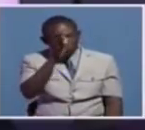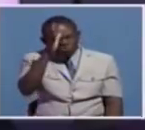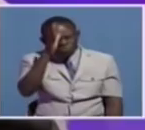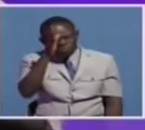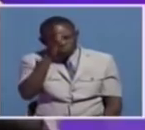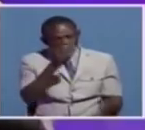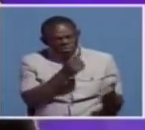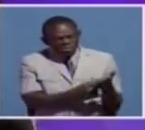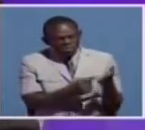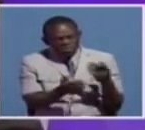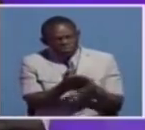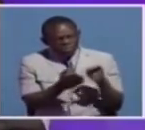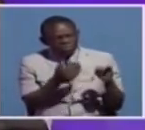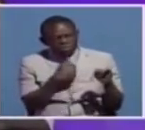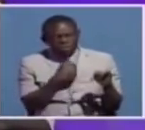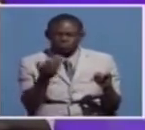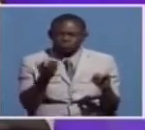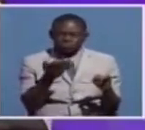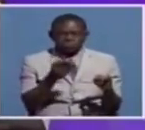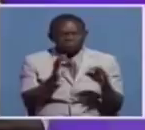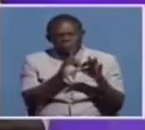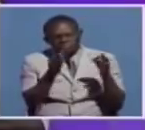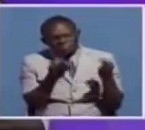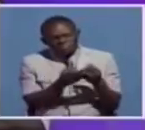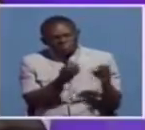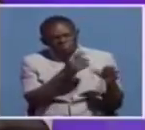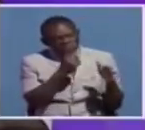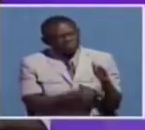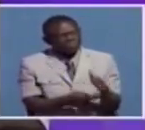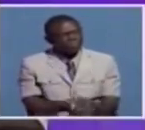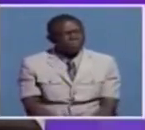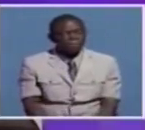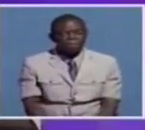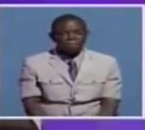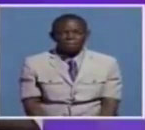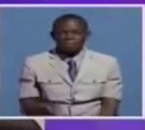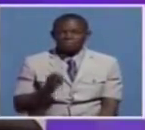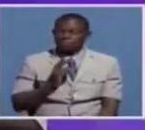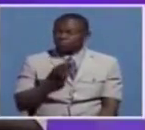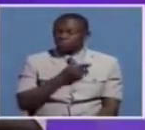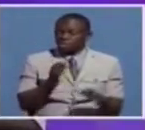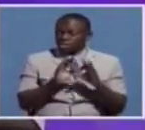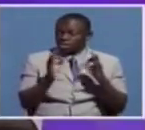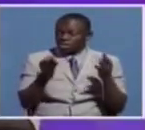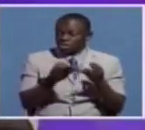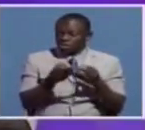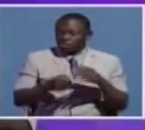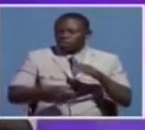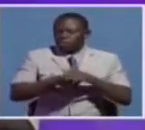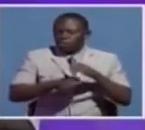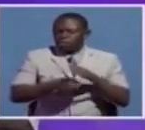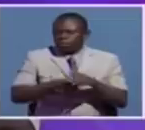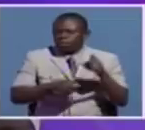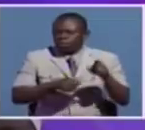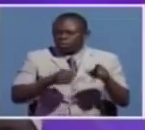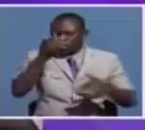even when we were sick, I think as a family we didn't hide that we were sick, because we'd seek help all over the place. Also medicine, traditional